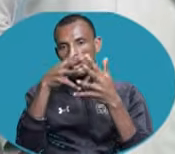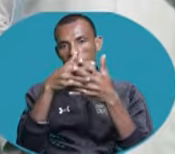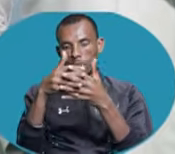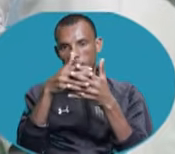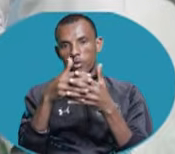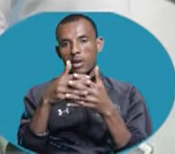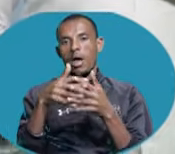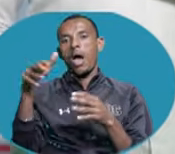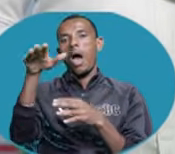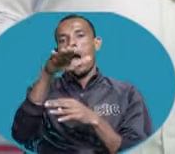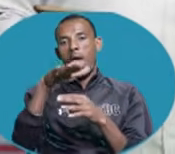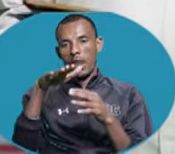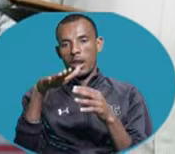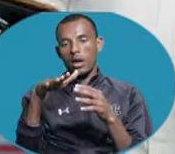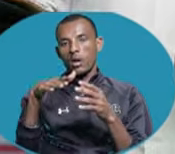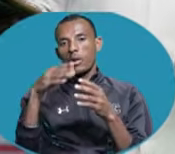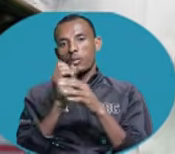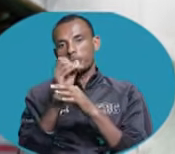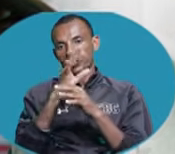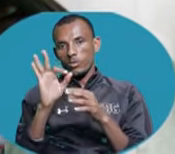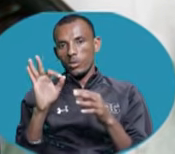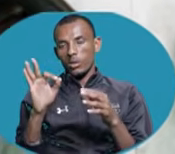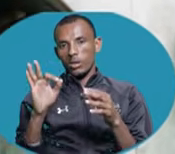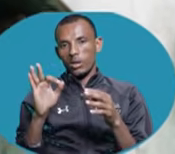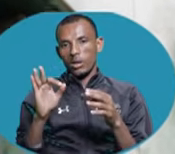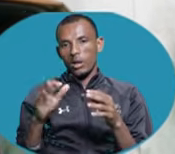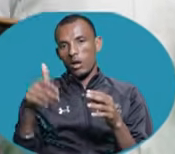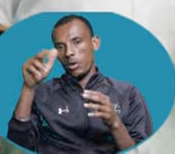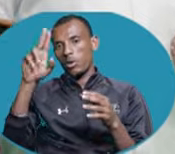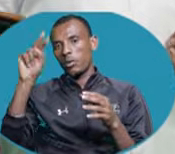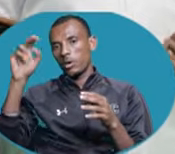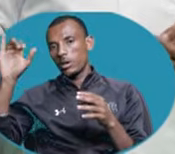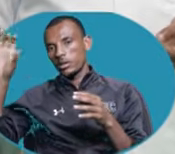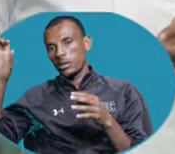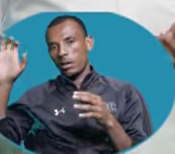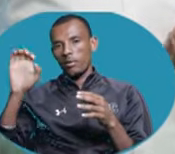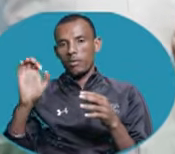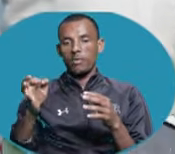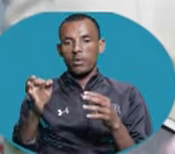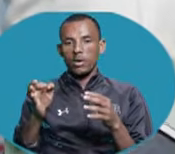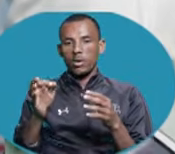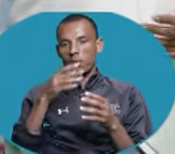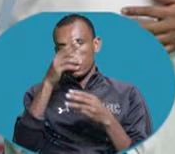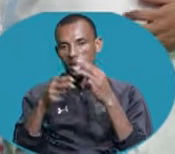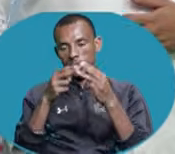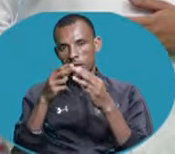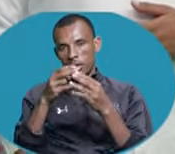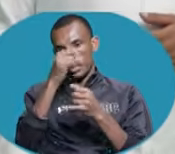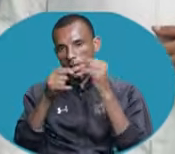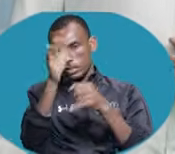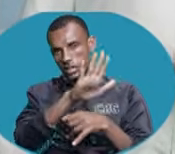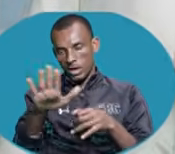International Children Emergency Fund. The other one, FAO, Food Agriculture Organization. The other one,